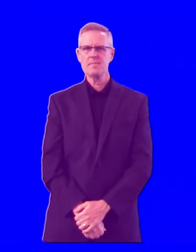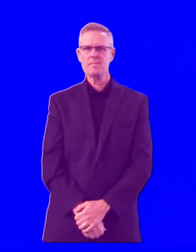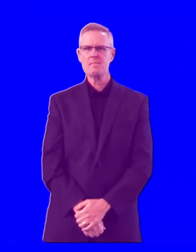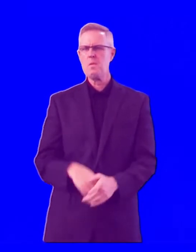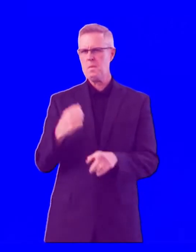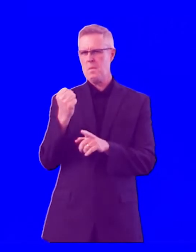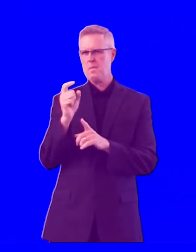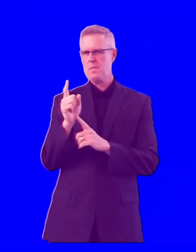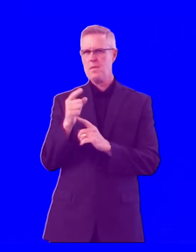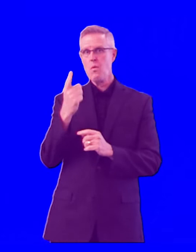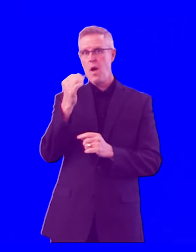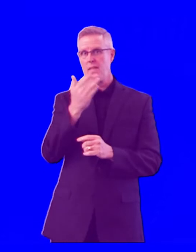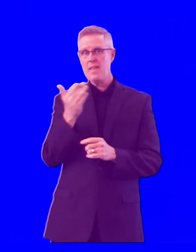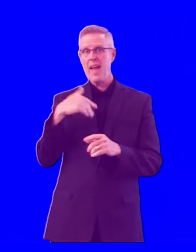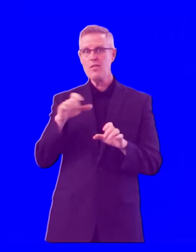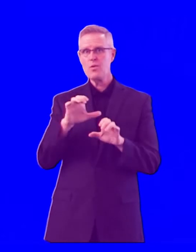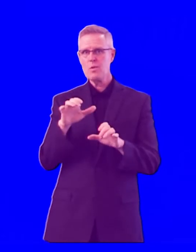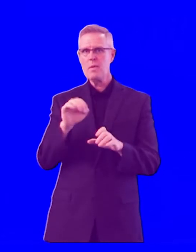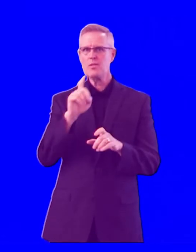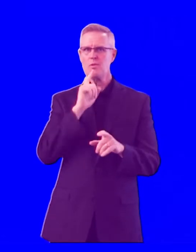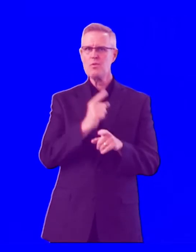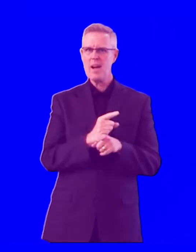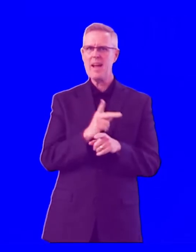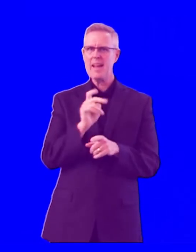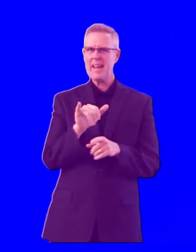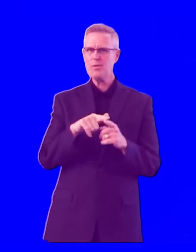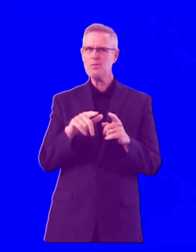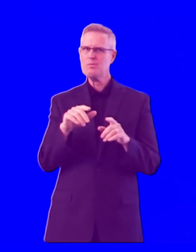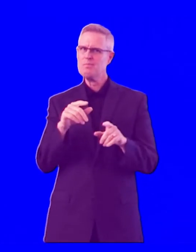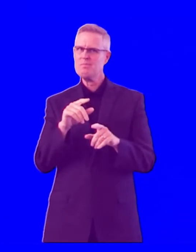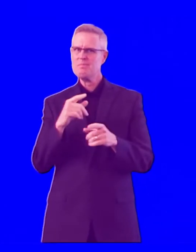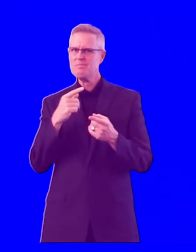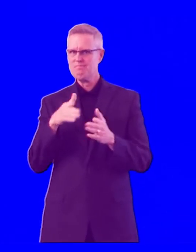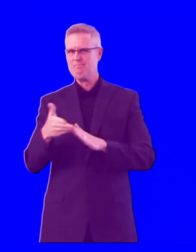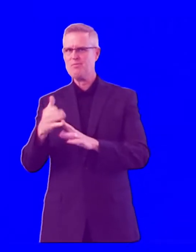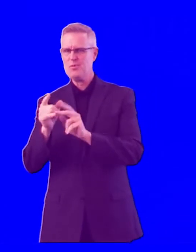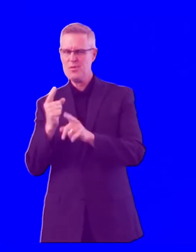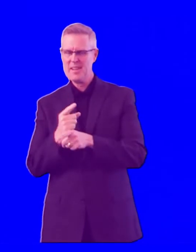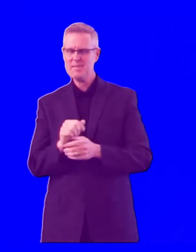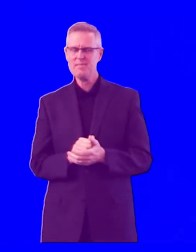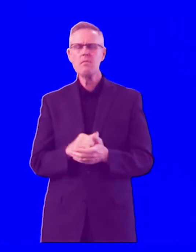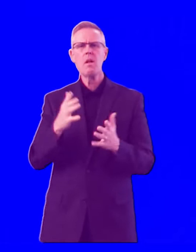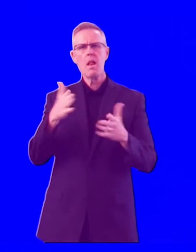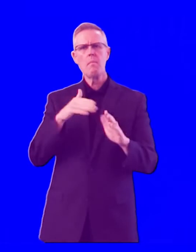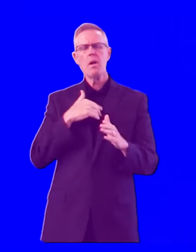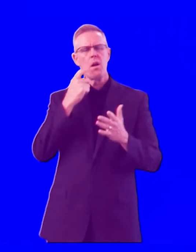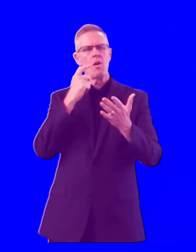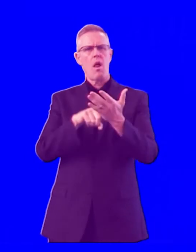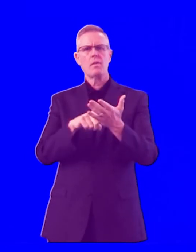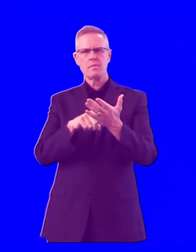Sorry, hang on one second. One of the things that you have to do is get the right keys for things to work right. So let me start with